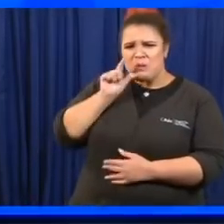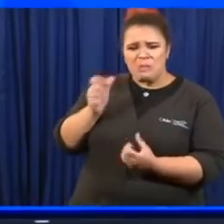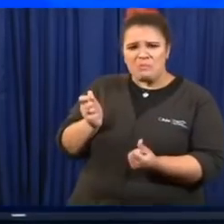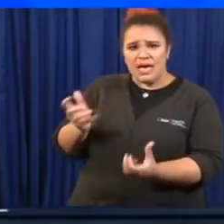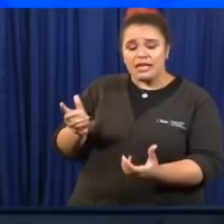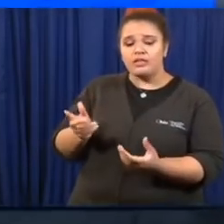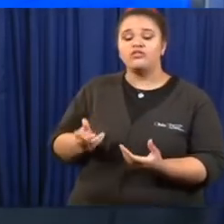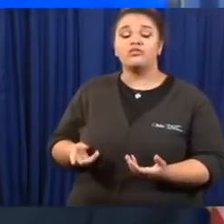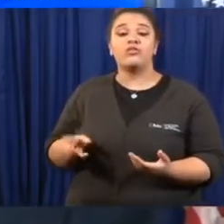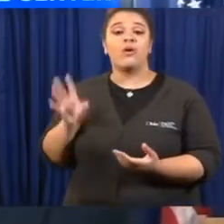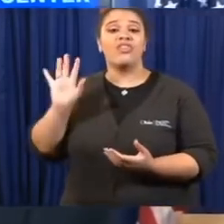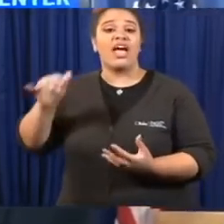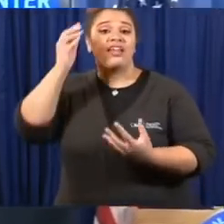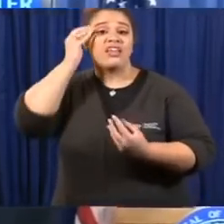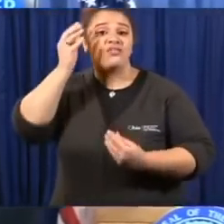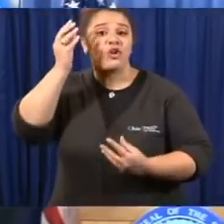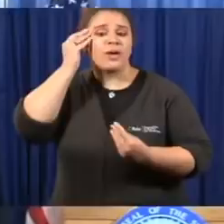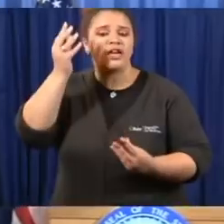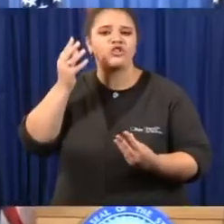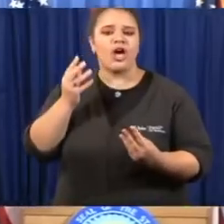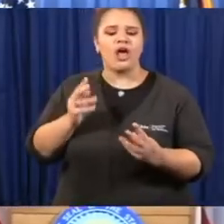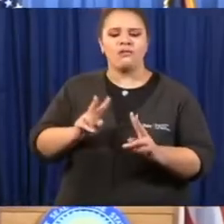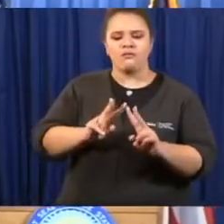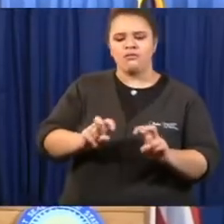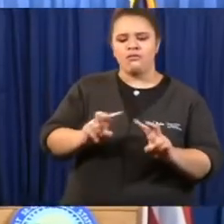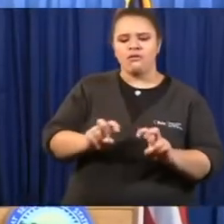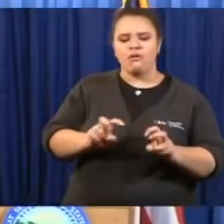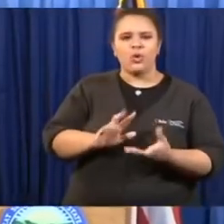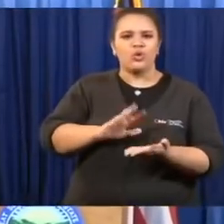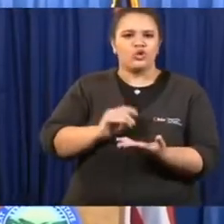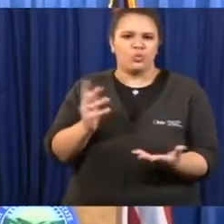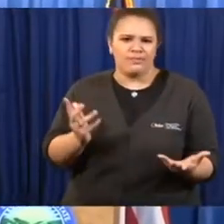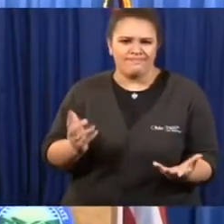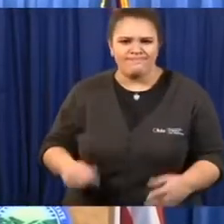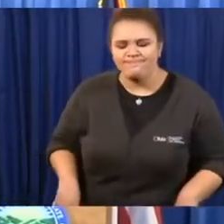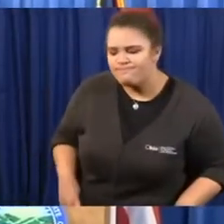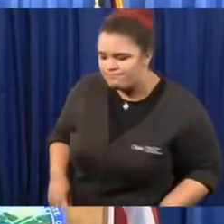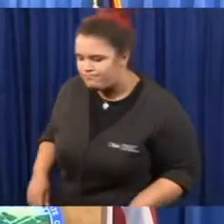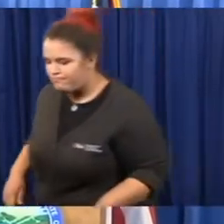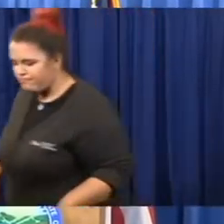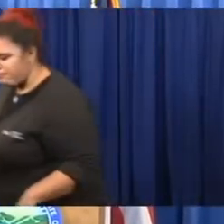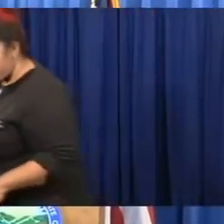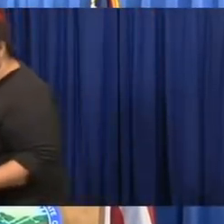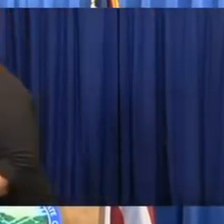the data that we are getting from this widespread testing?